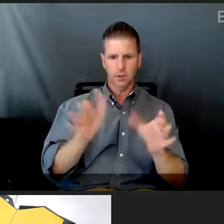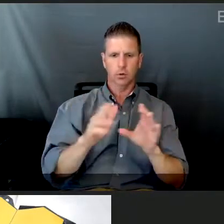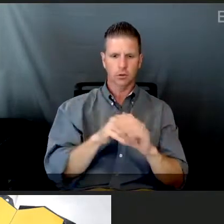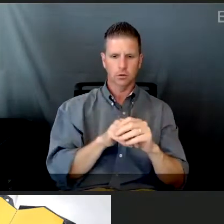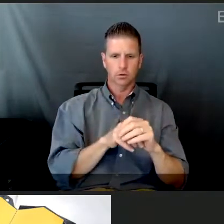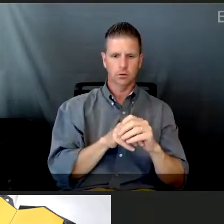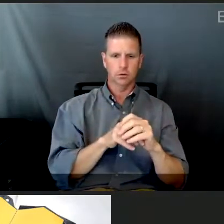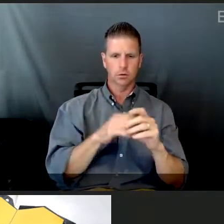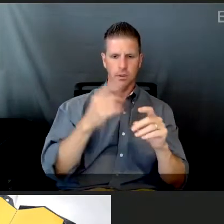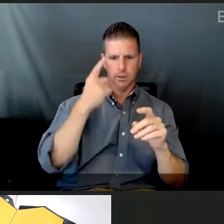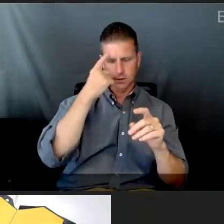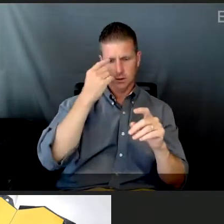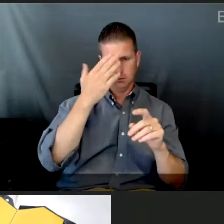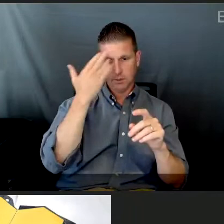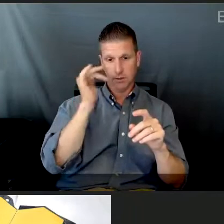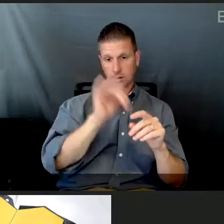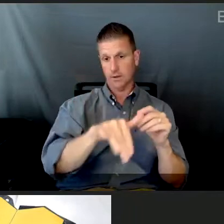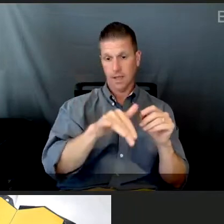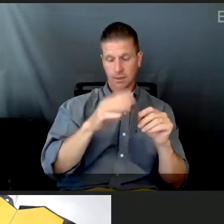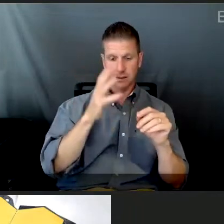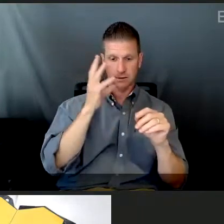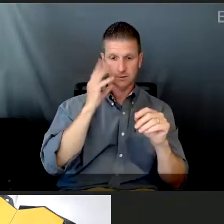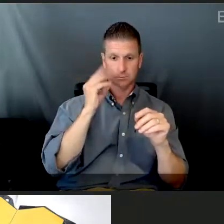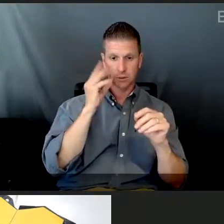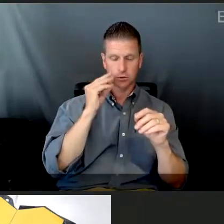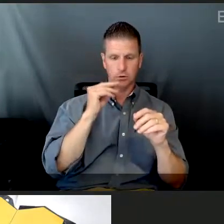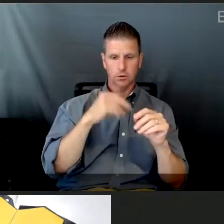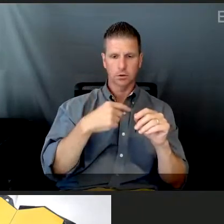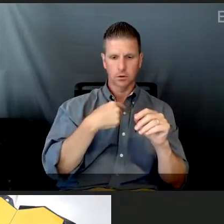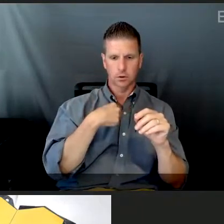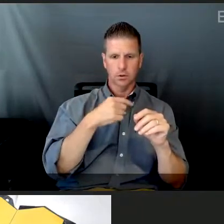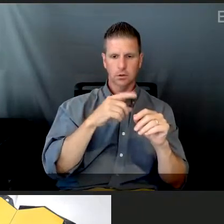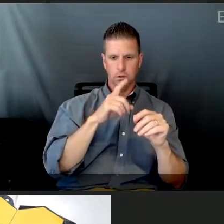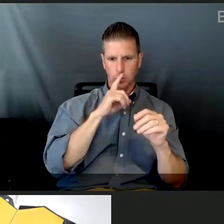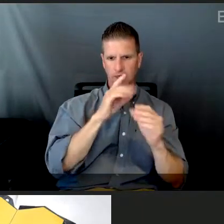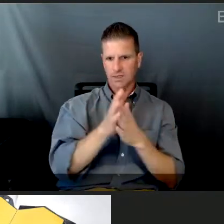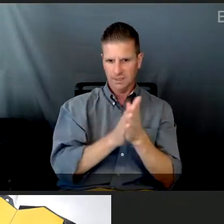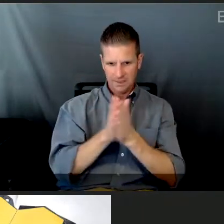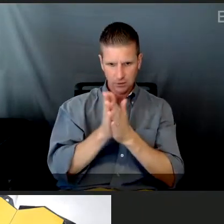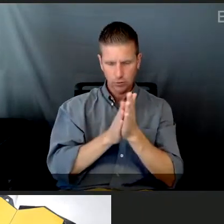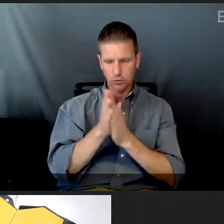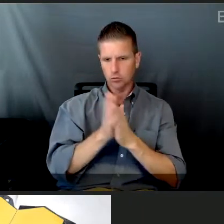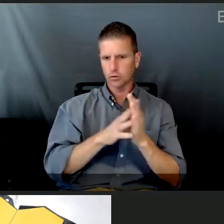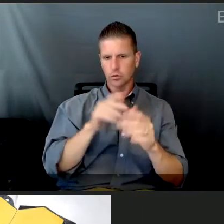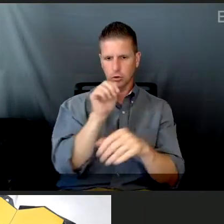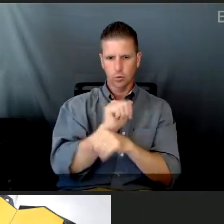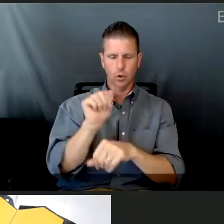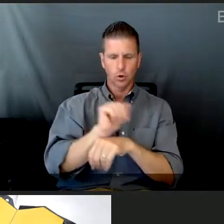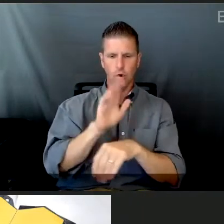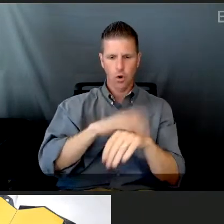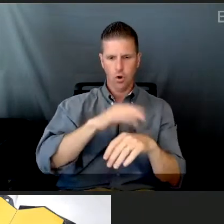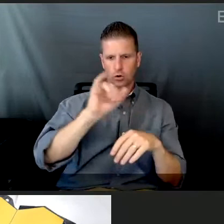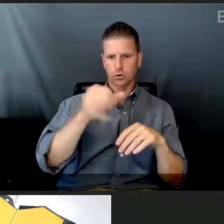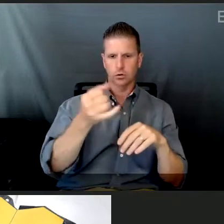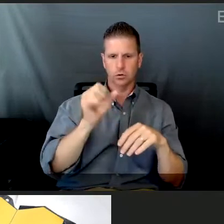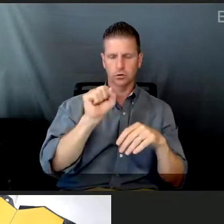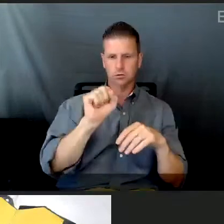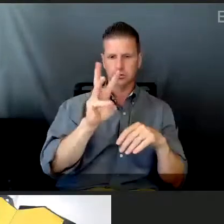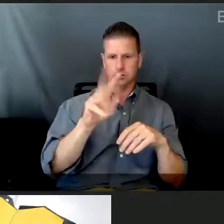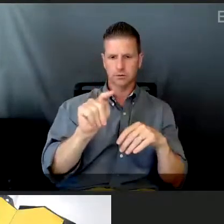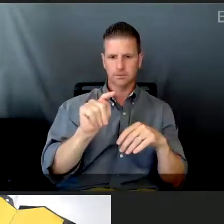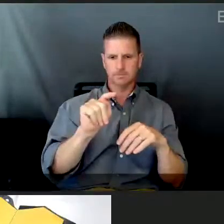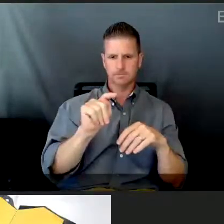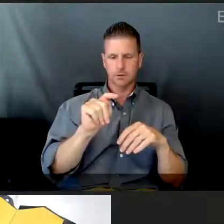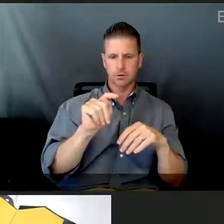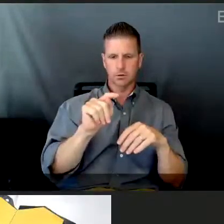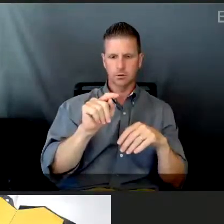think because of that experience, I was very eager to work on the James Webb Space Telescope. And